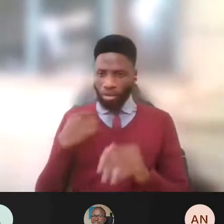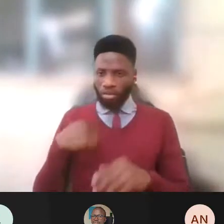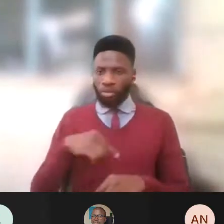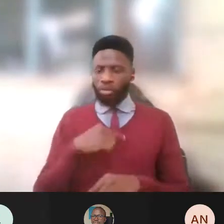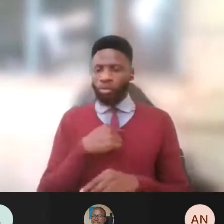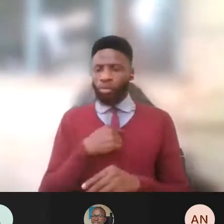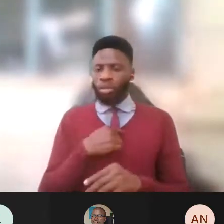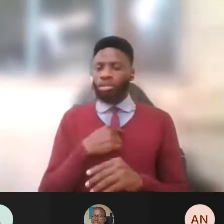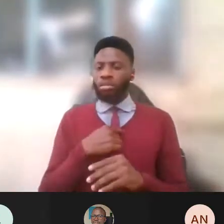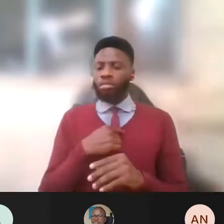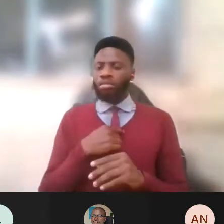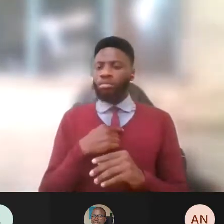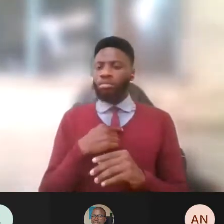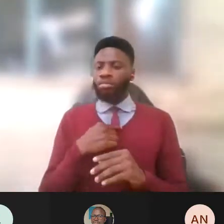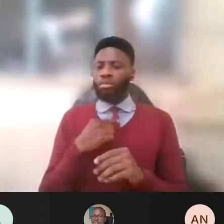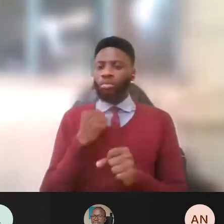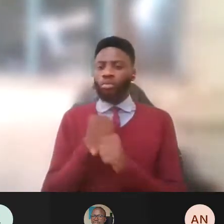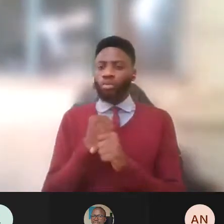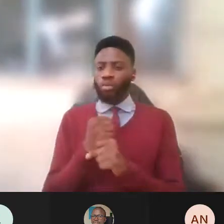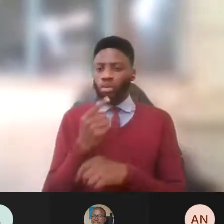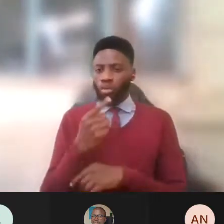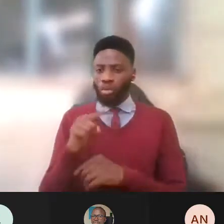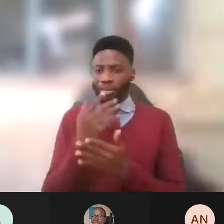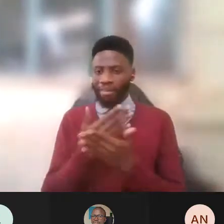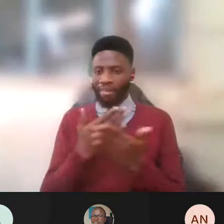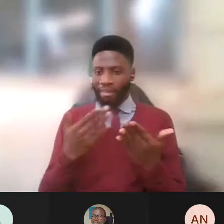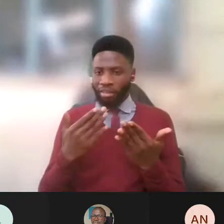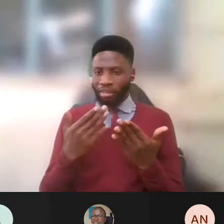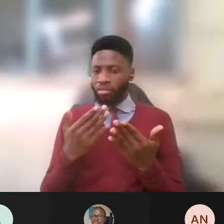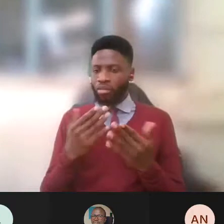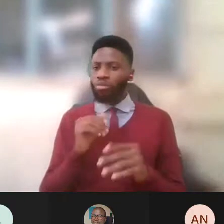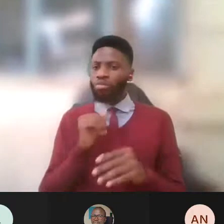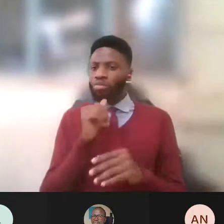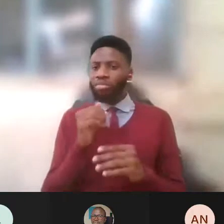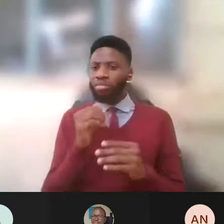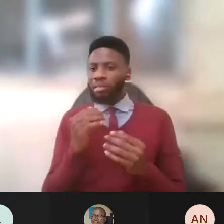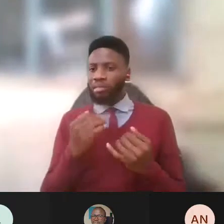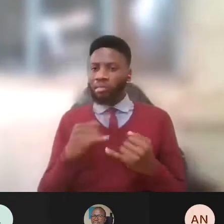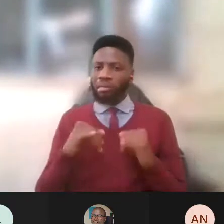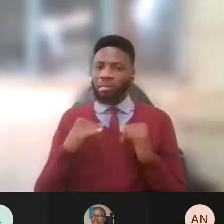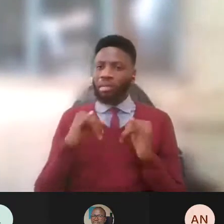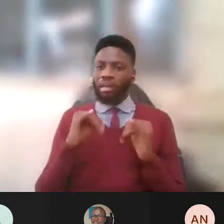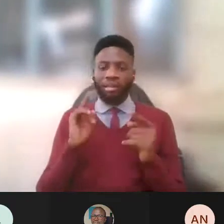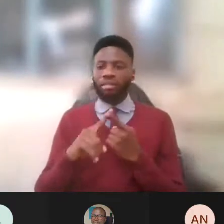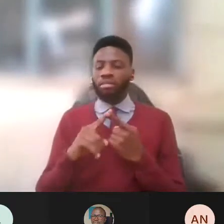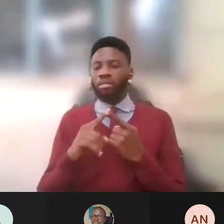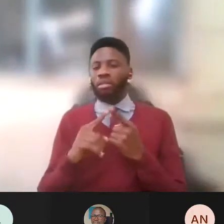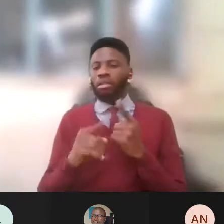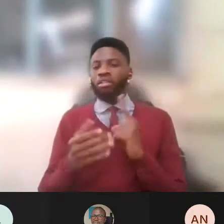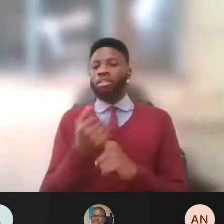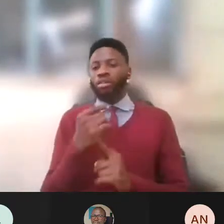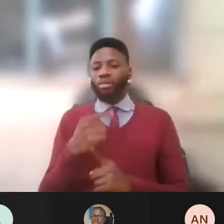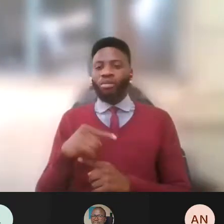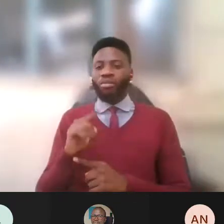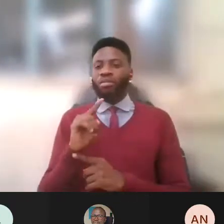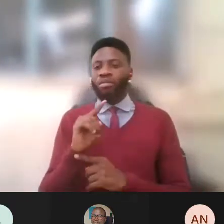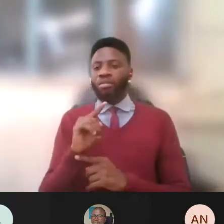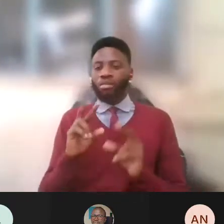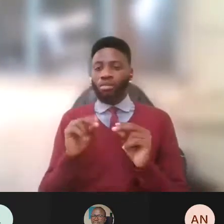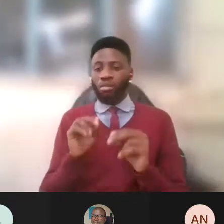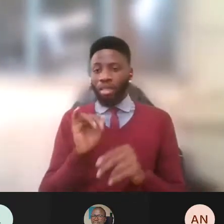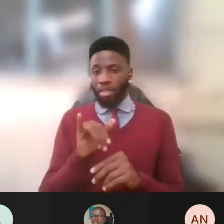technology use, monitoring and control, which basically means being able to use technology, being able to use a computer programs, the internet.